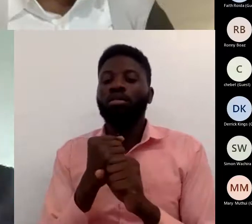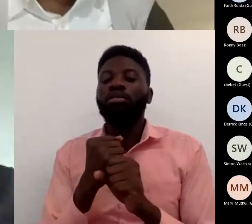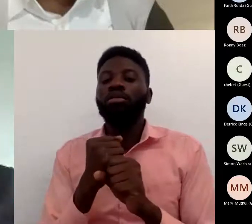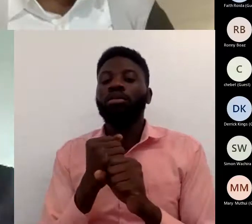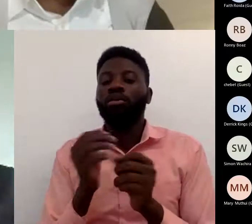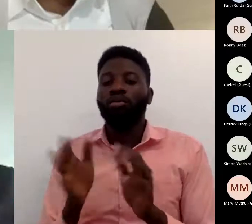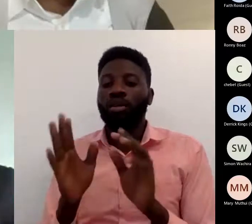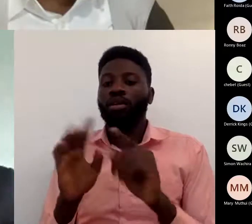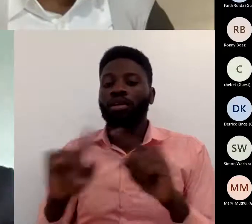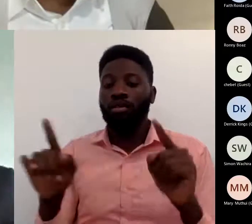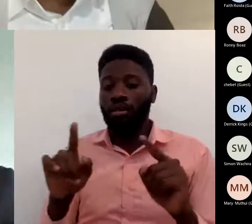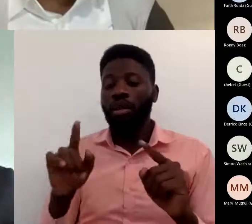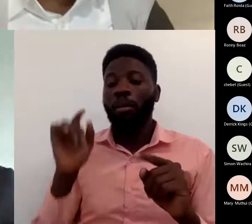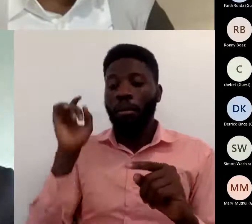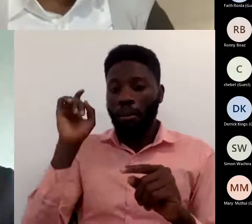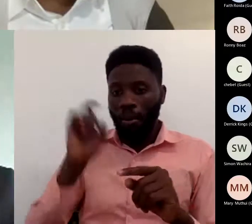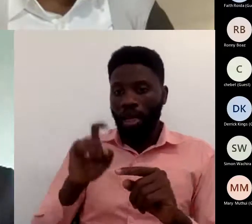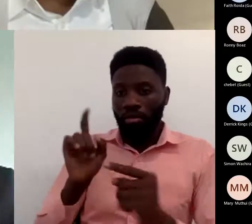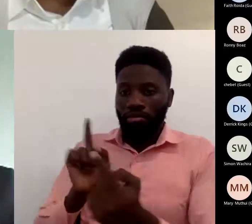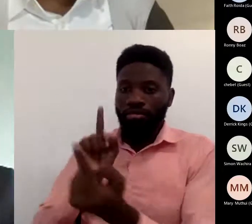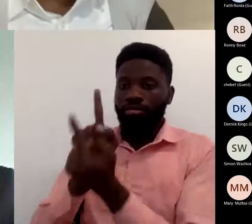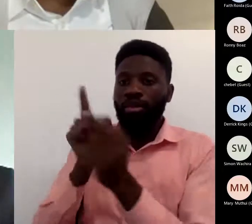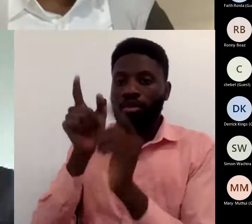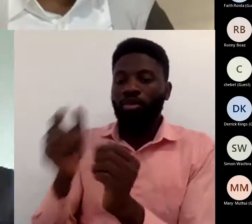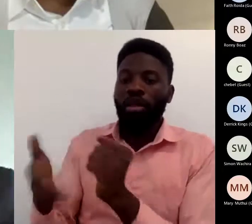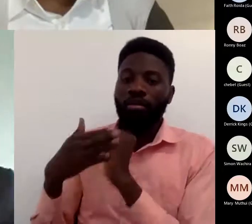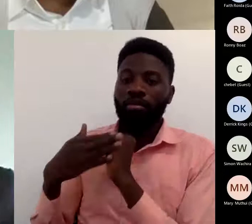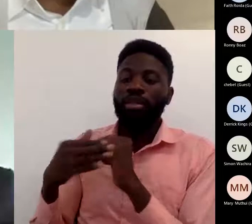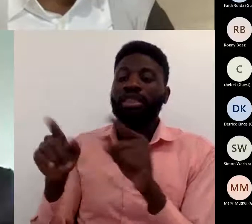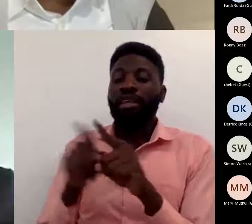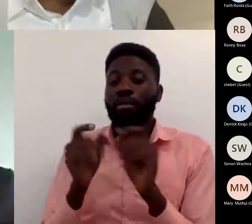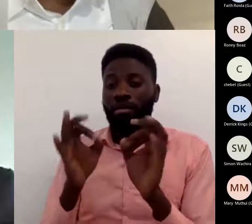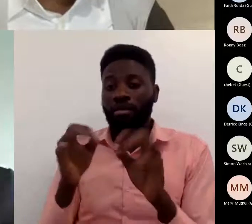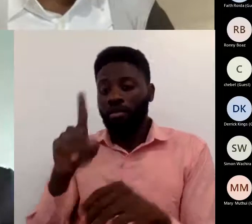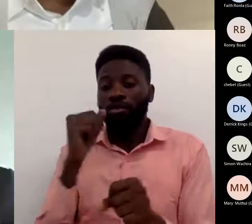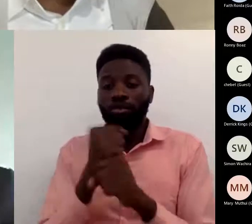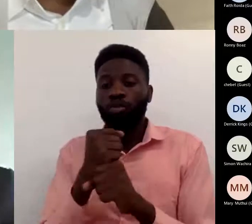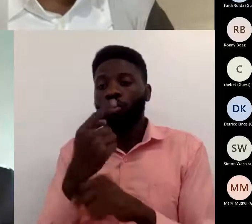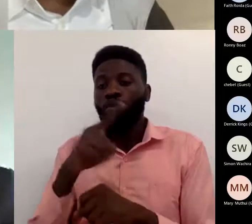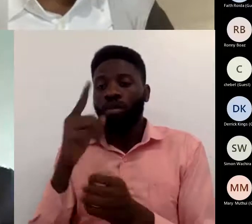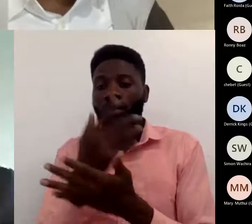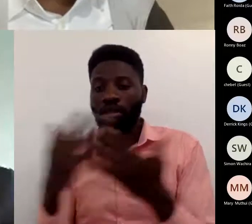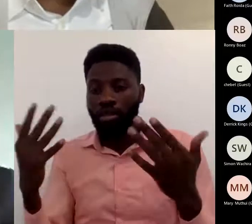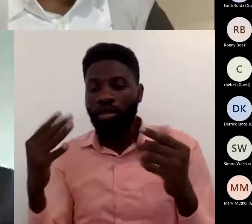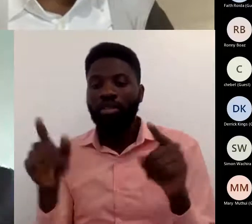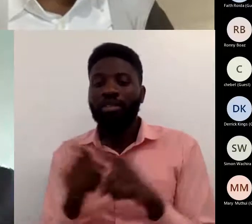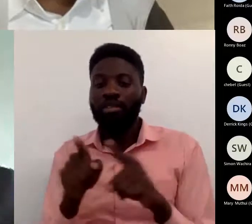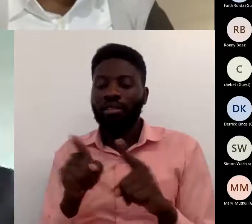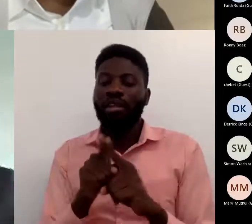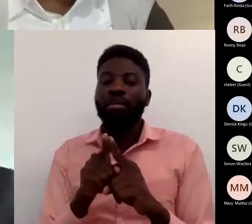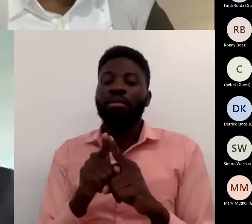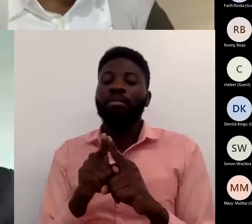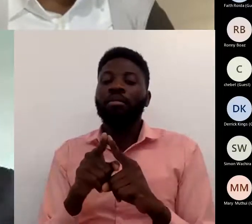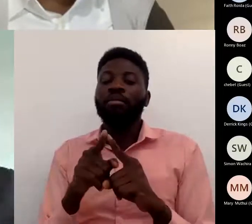out, and in some cases, just because you're doing the right things and you're standing out in terms